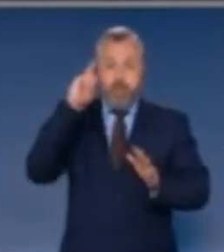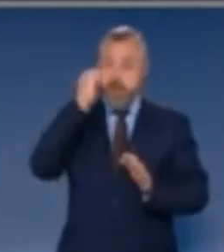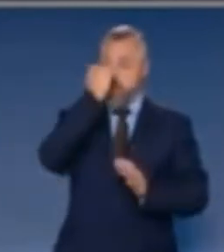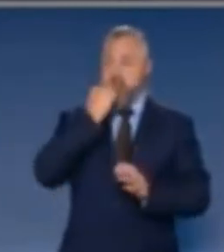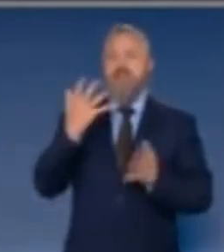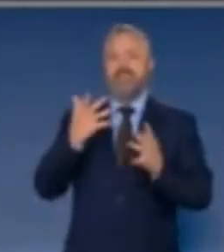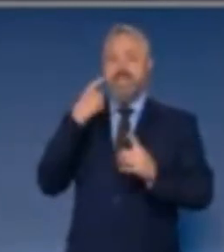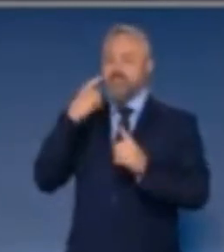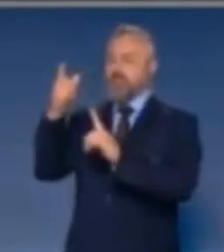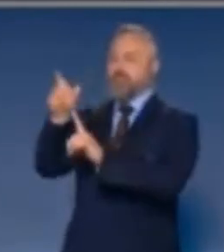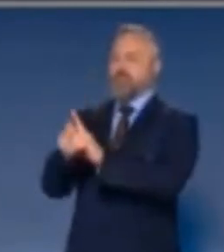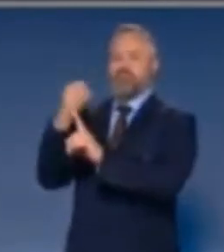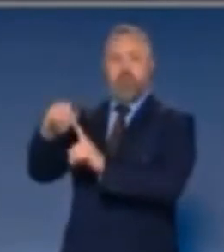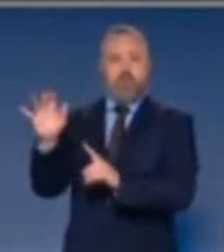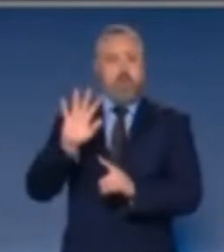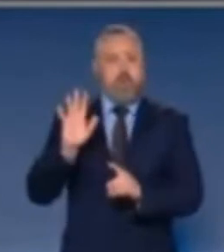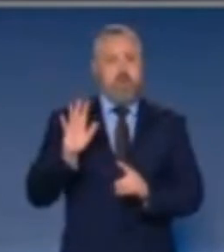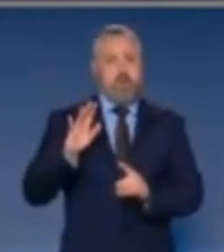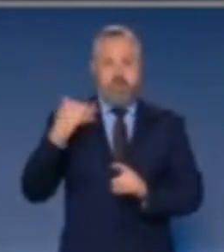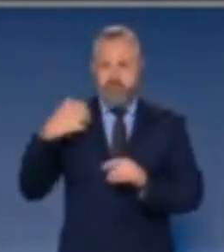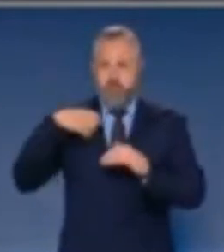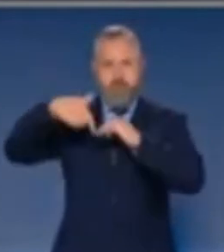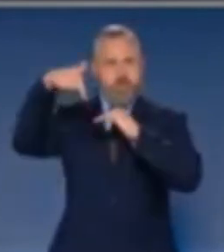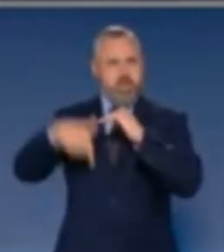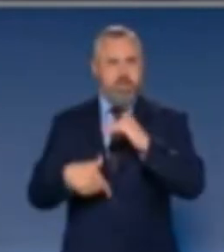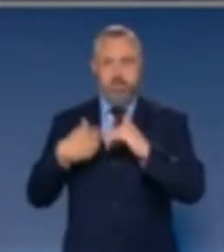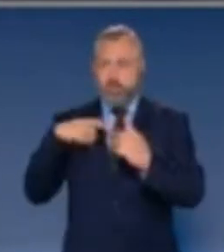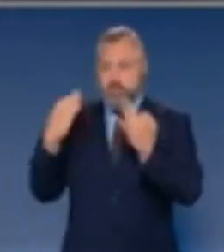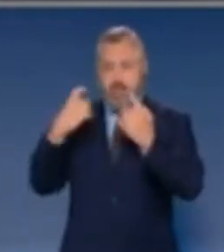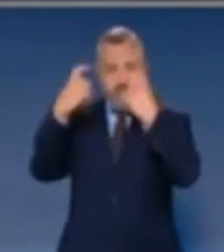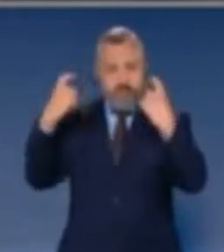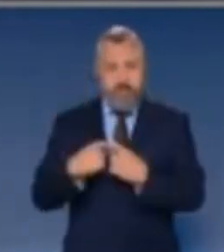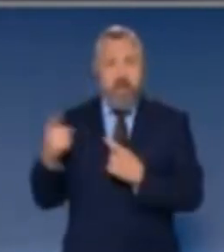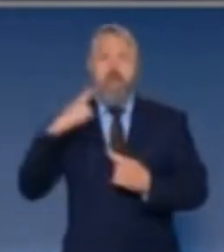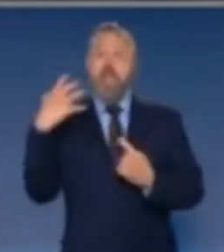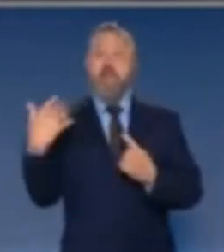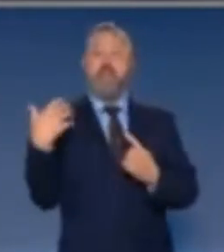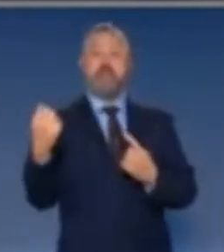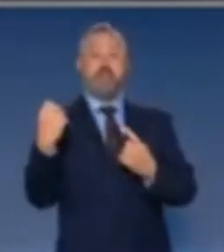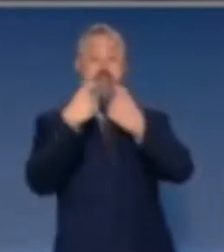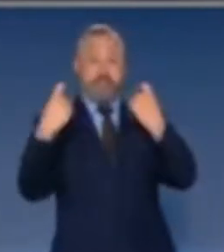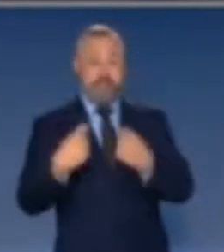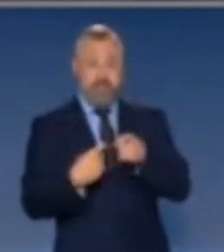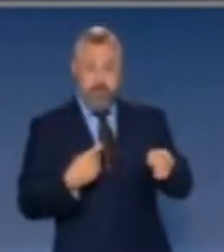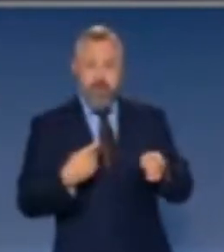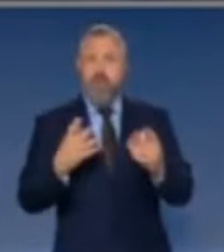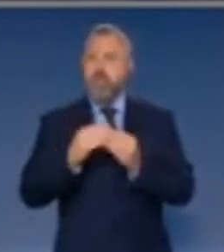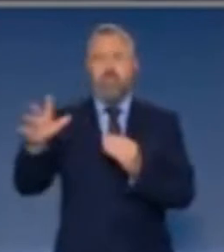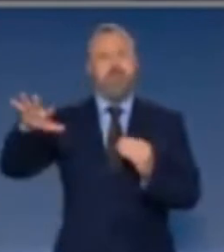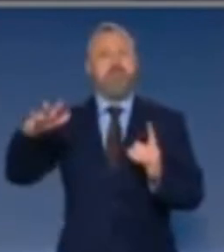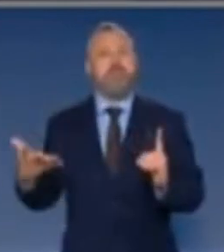They did not cite the certificate that he had completed the training because he had not completed the training at the time that he delivered these vaccines. Did he